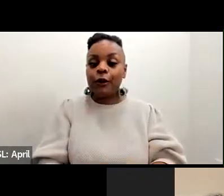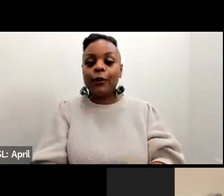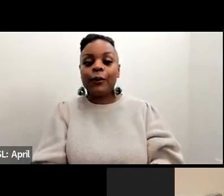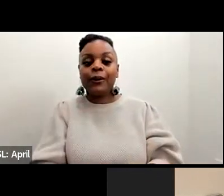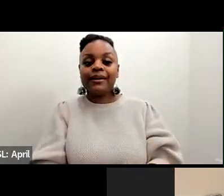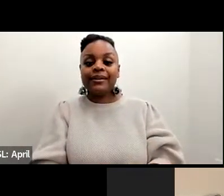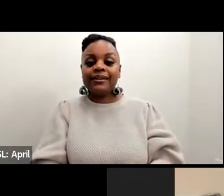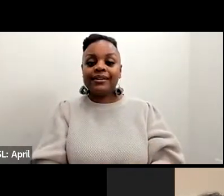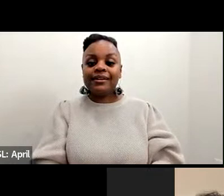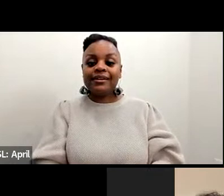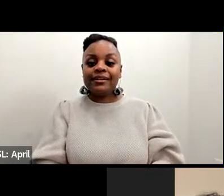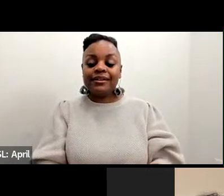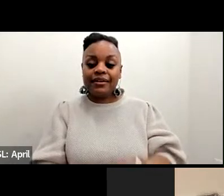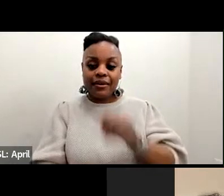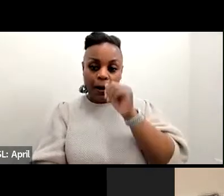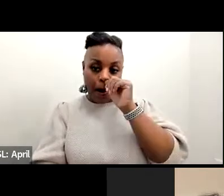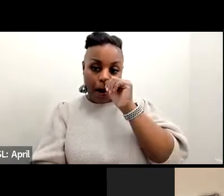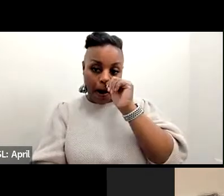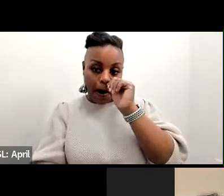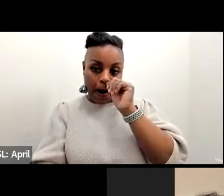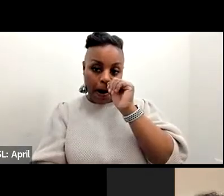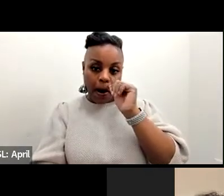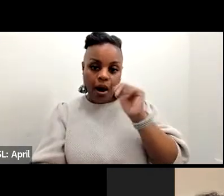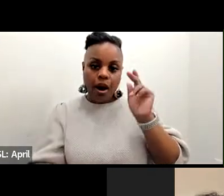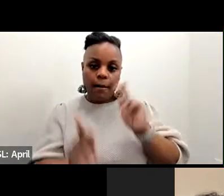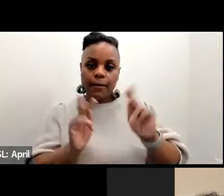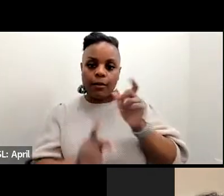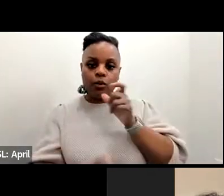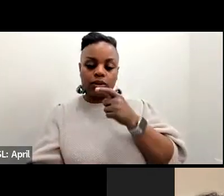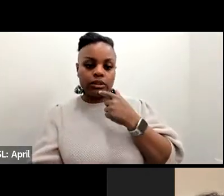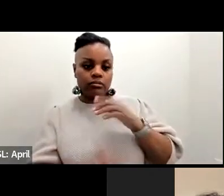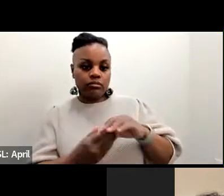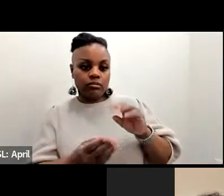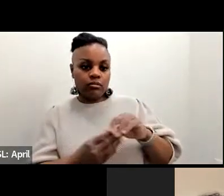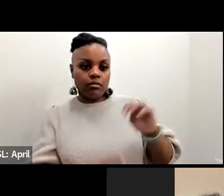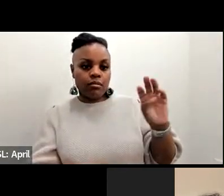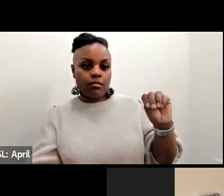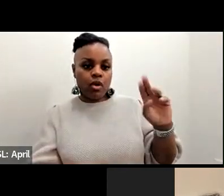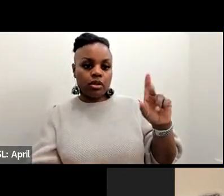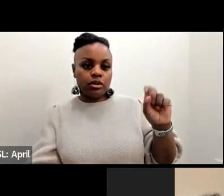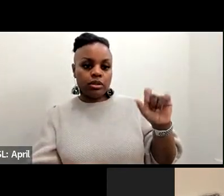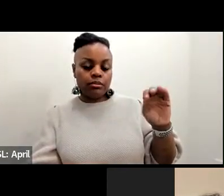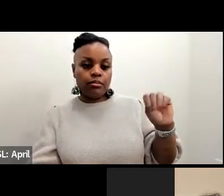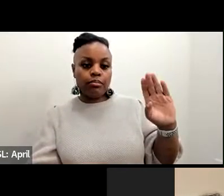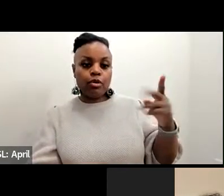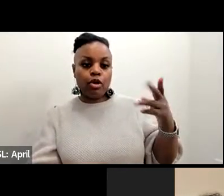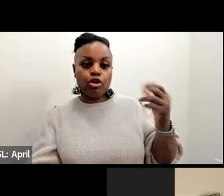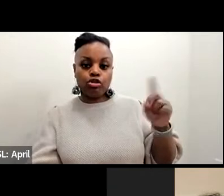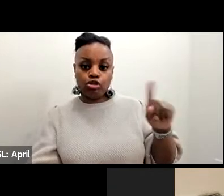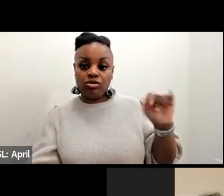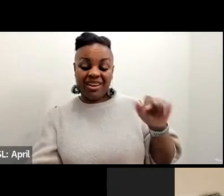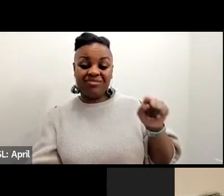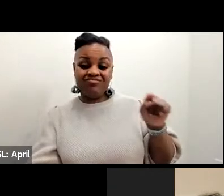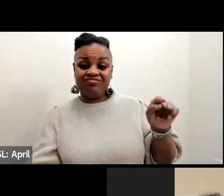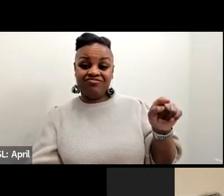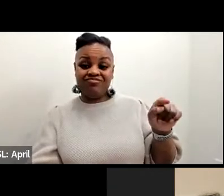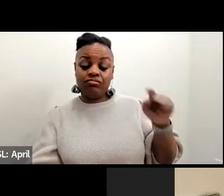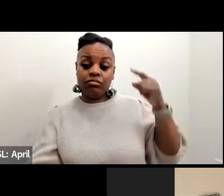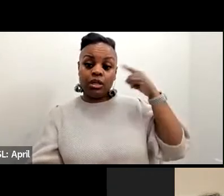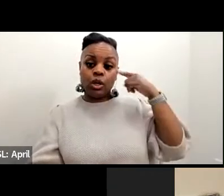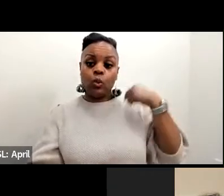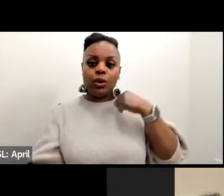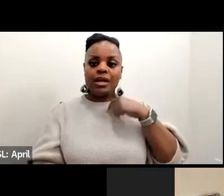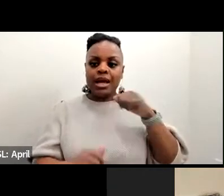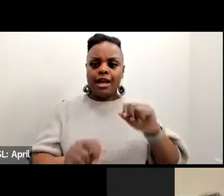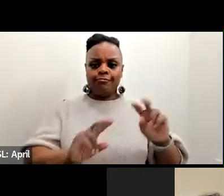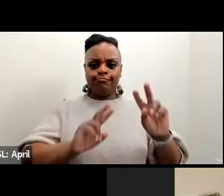but ultimately a reason why the group is important is because, correctly or incorrectly, it is perceived to be